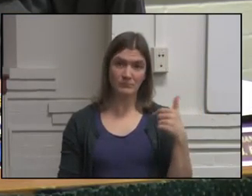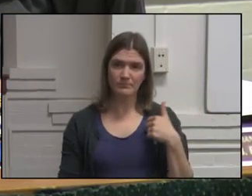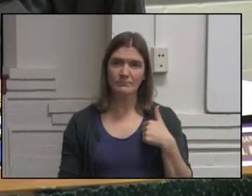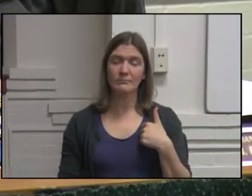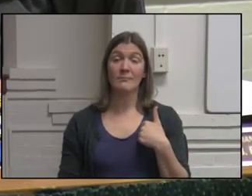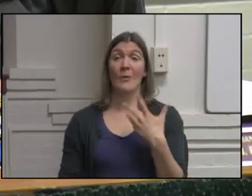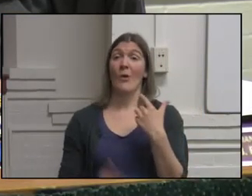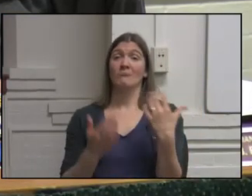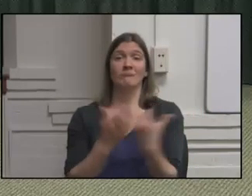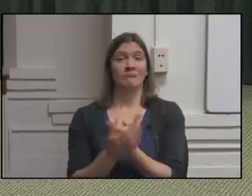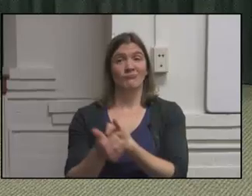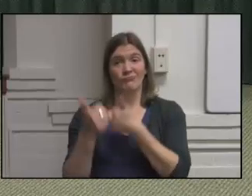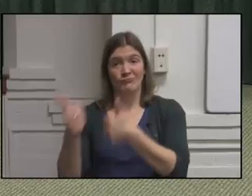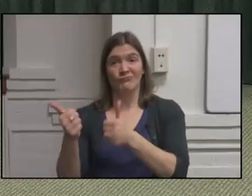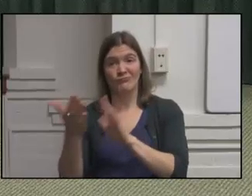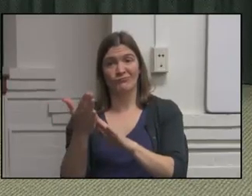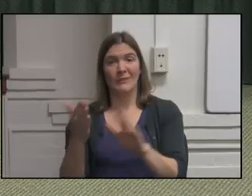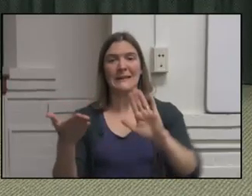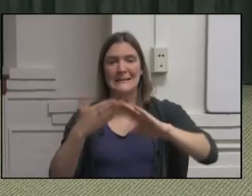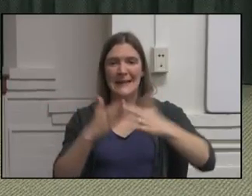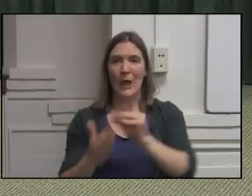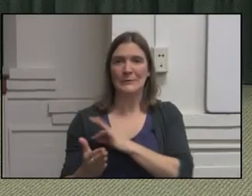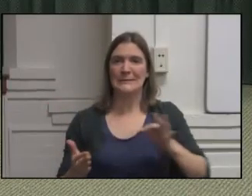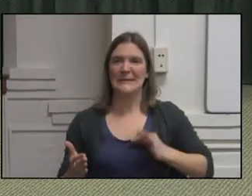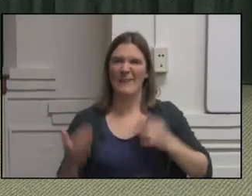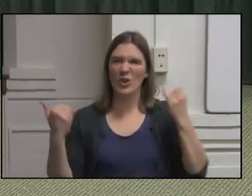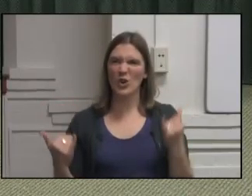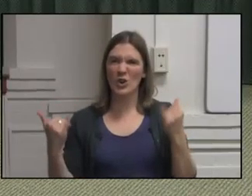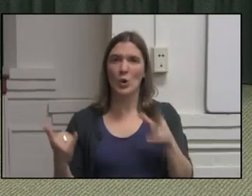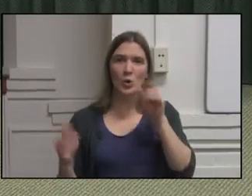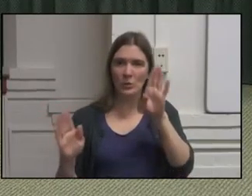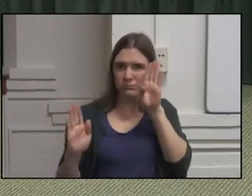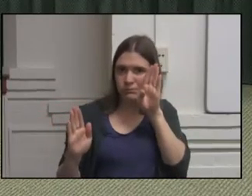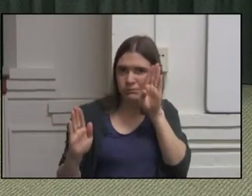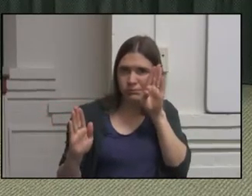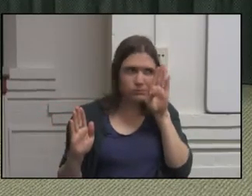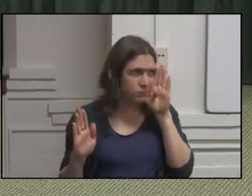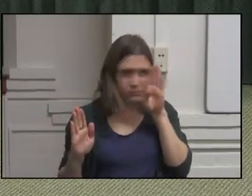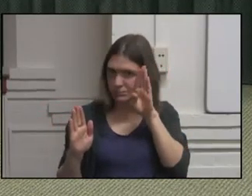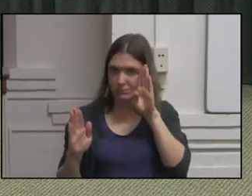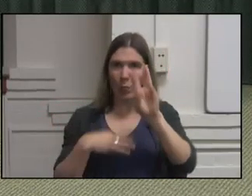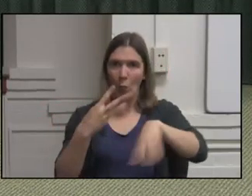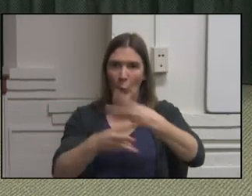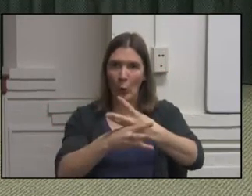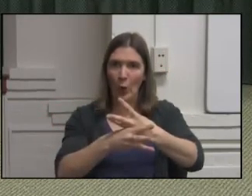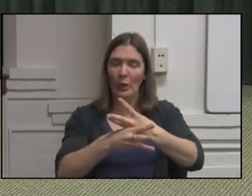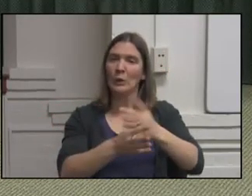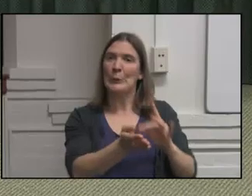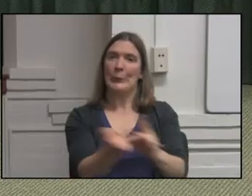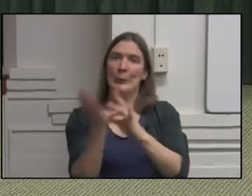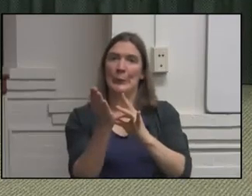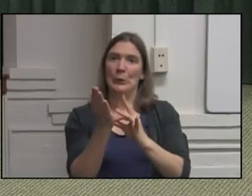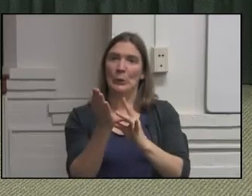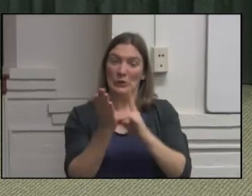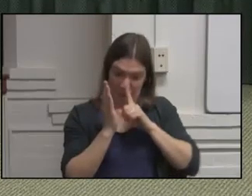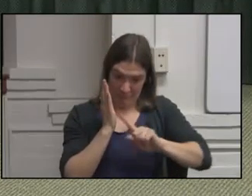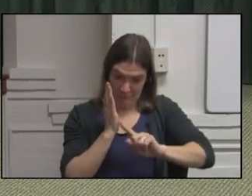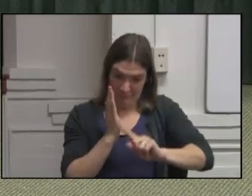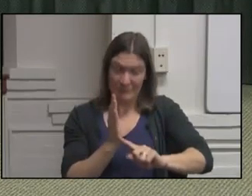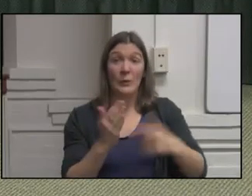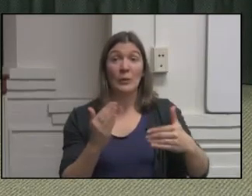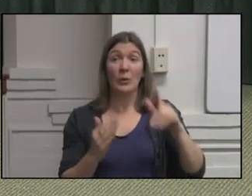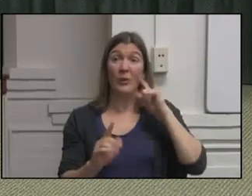shout out to like town staff that have been paying attention to what's been going on in our world.